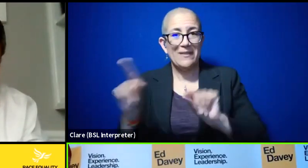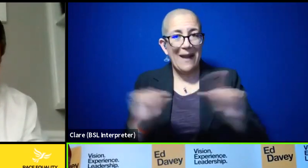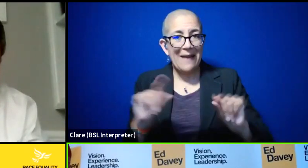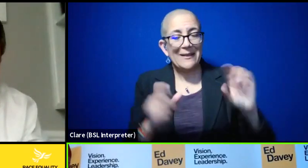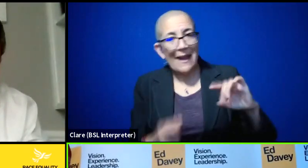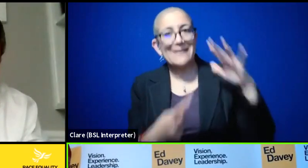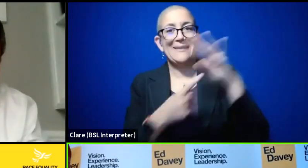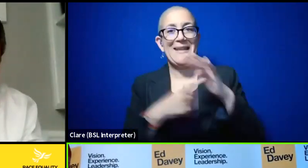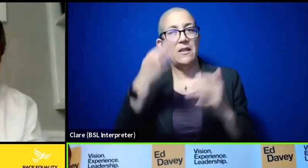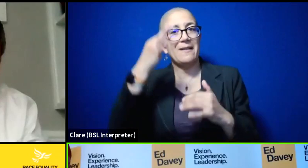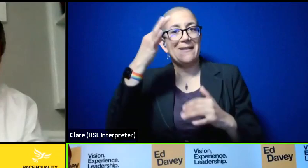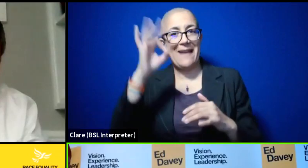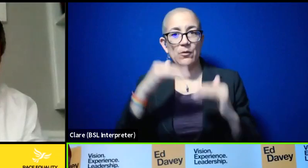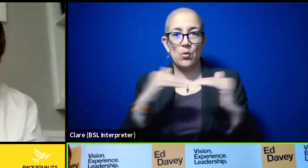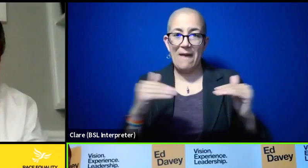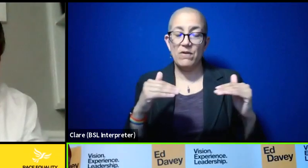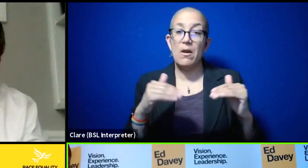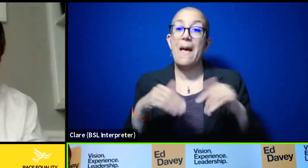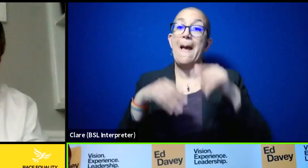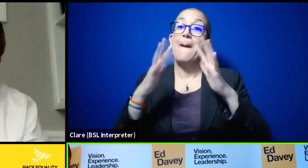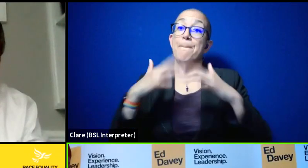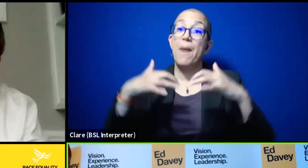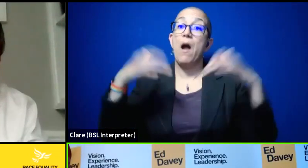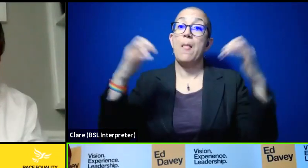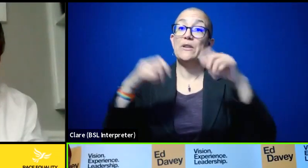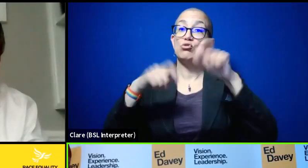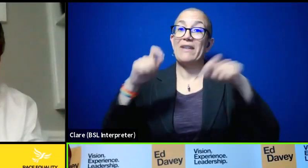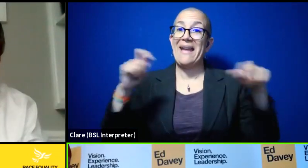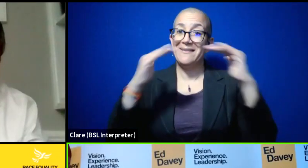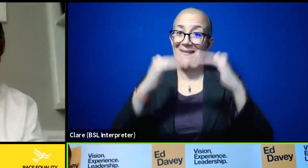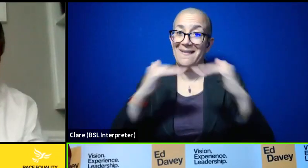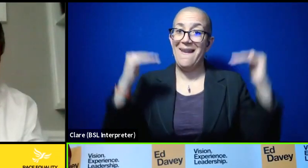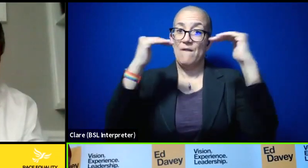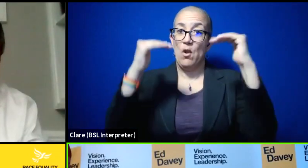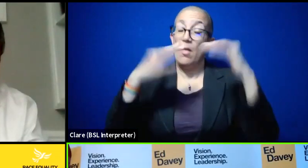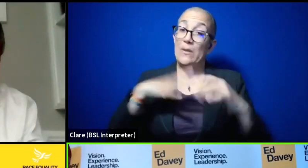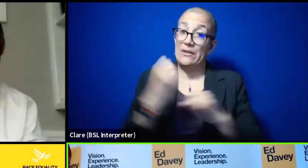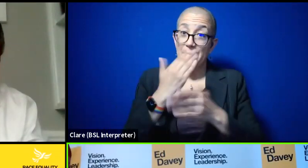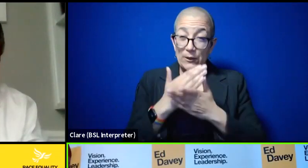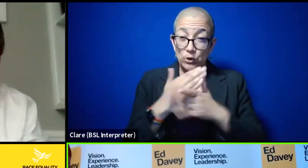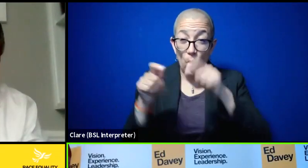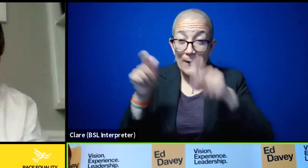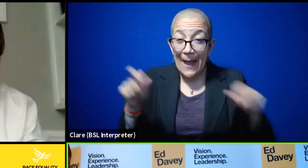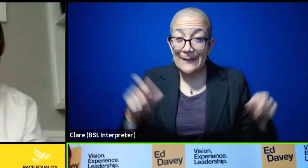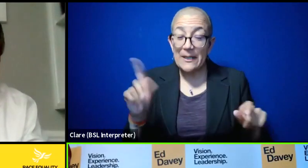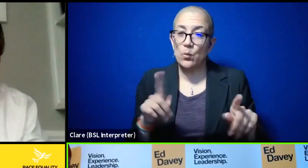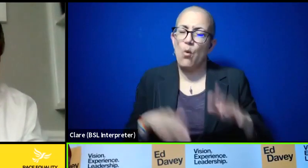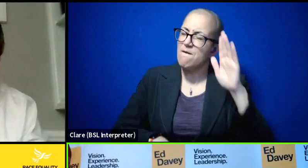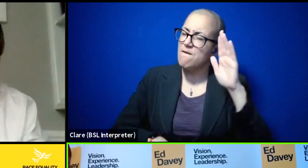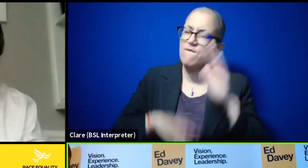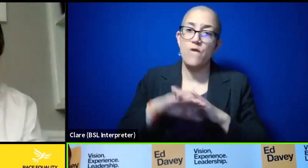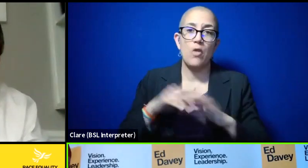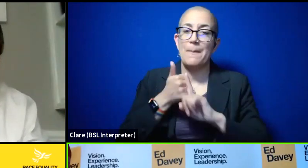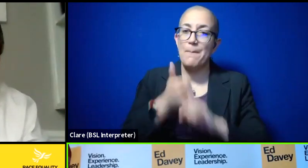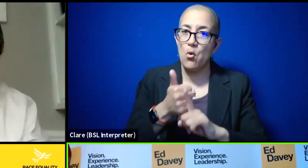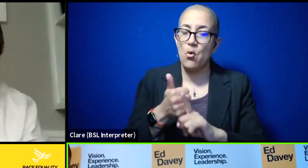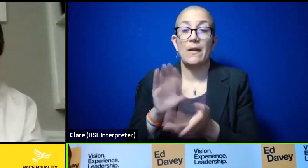level, at parliamentary candidate level, we've got to make sure that those candidates get full support,